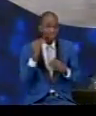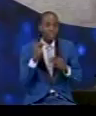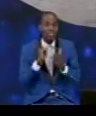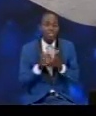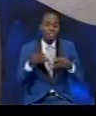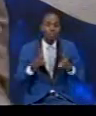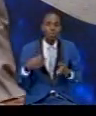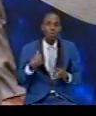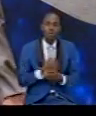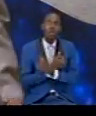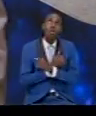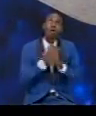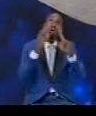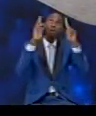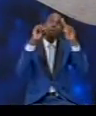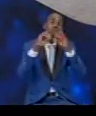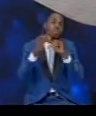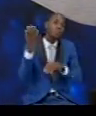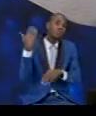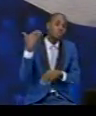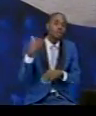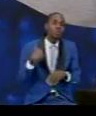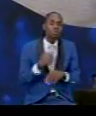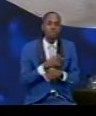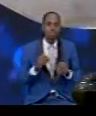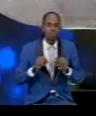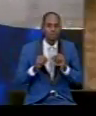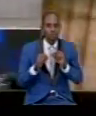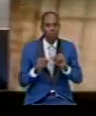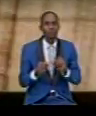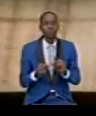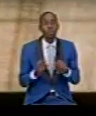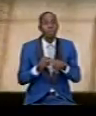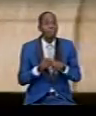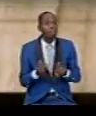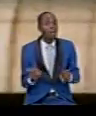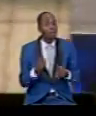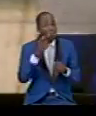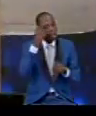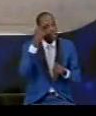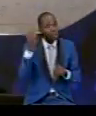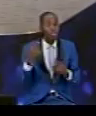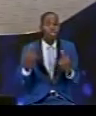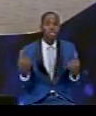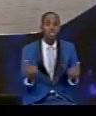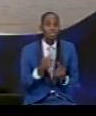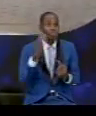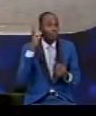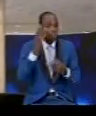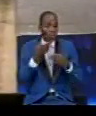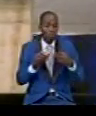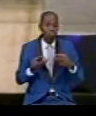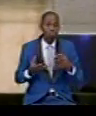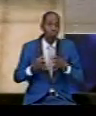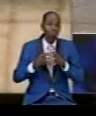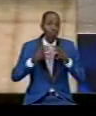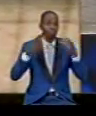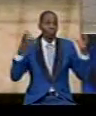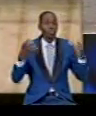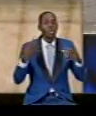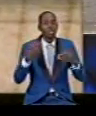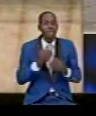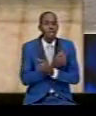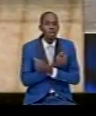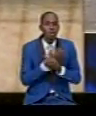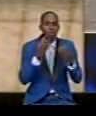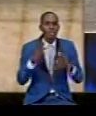love them in the past we see loving him like that today budge because iniquity shall about the love of many